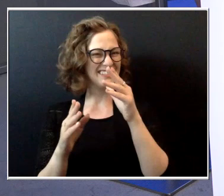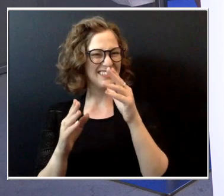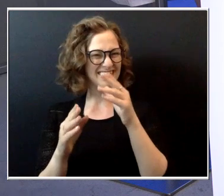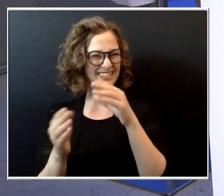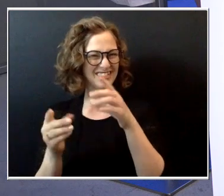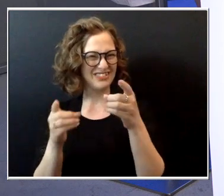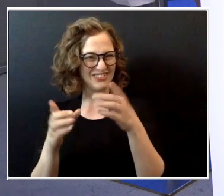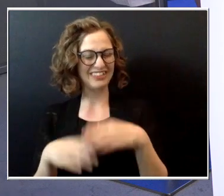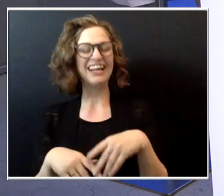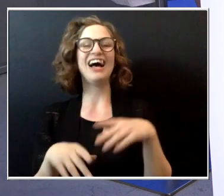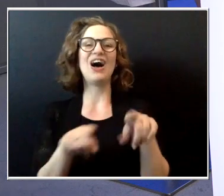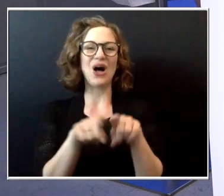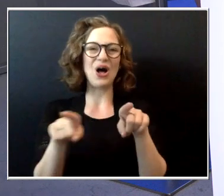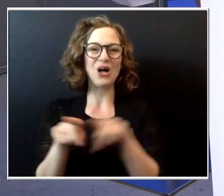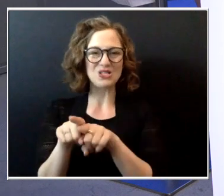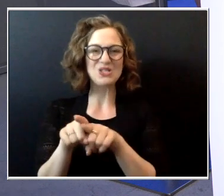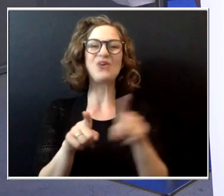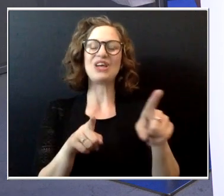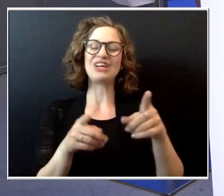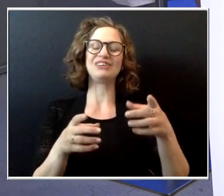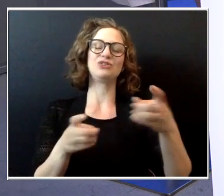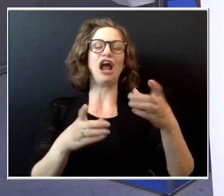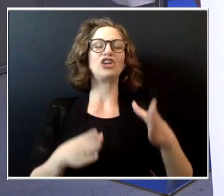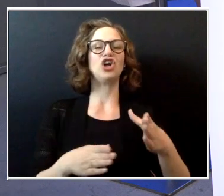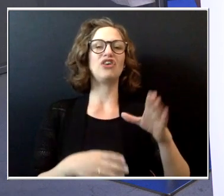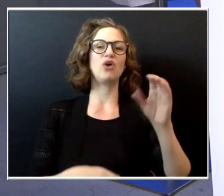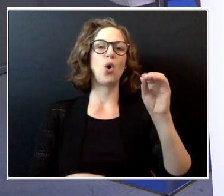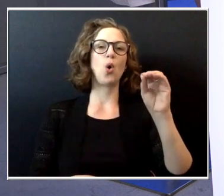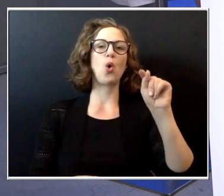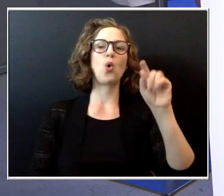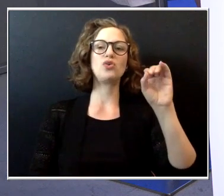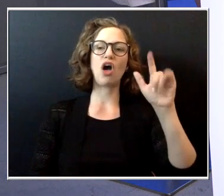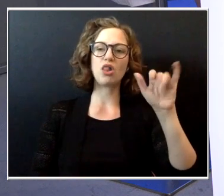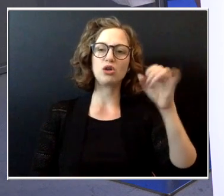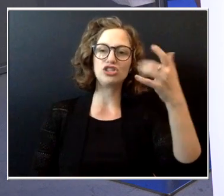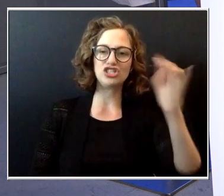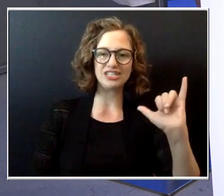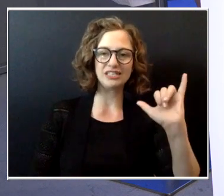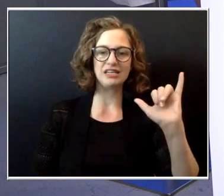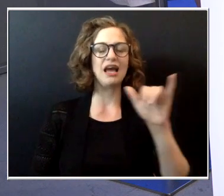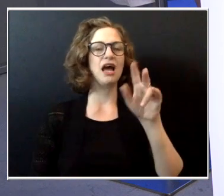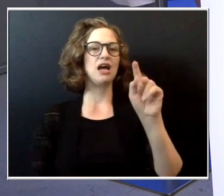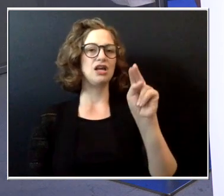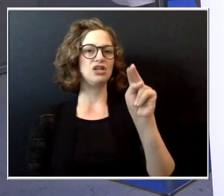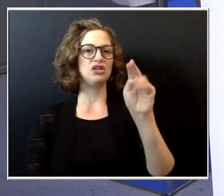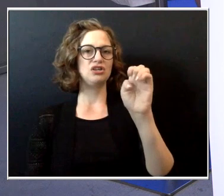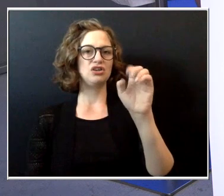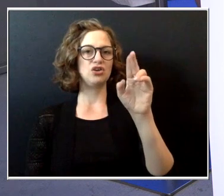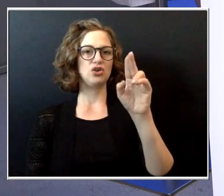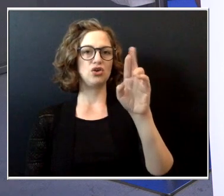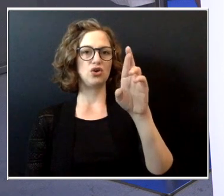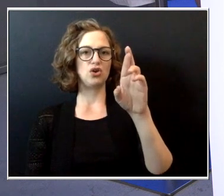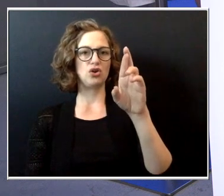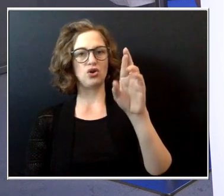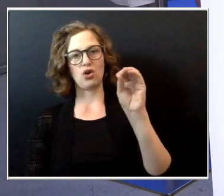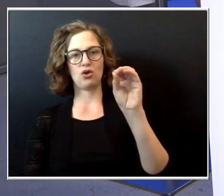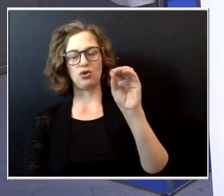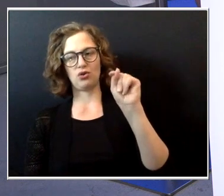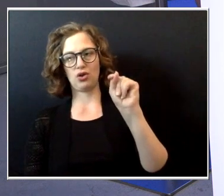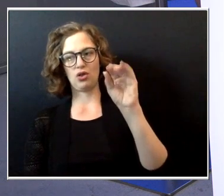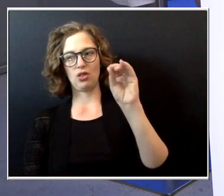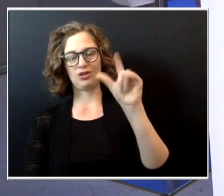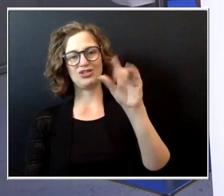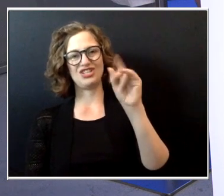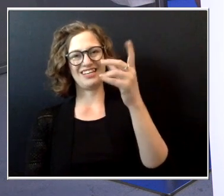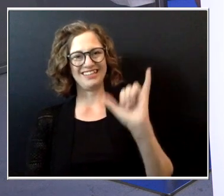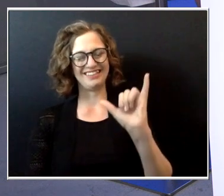and neurotology here at the University of Kansas Health System, and he's my doctor for my ringing in my ear. Also joining